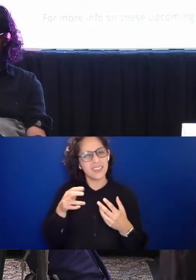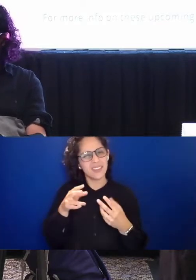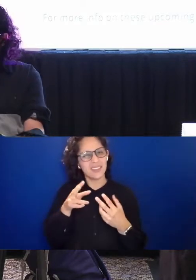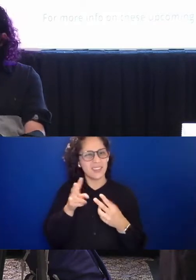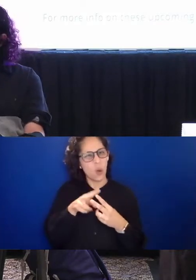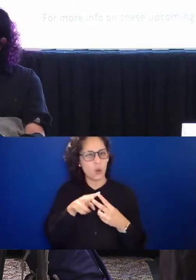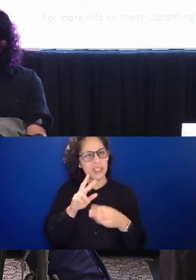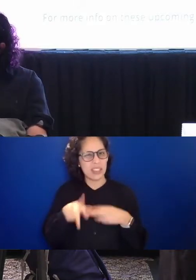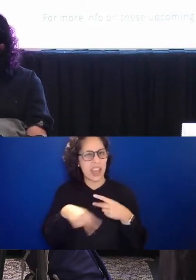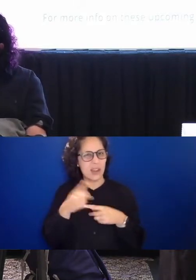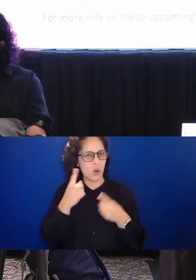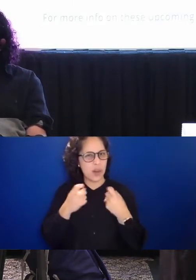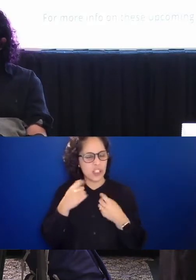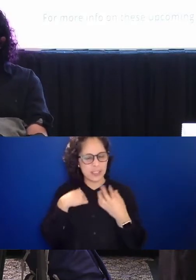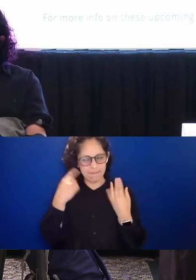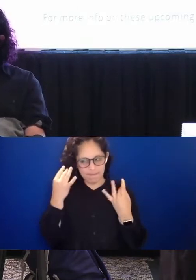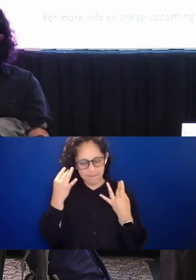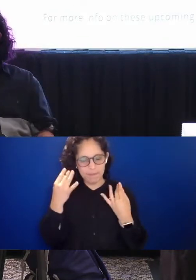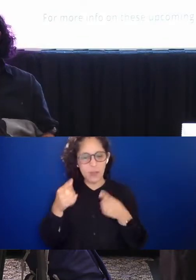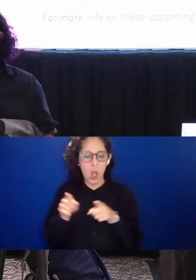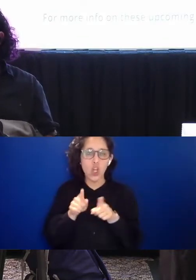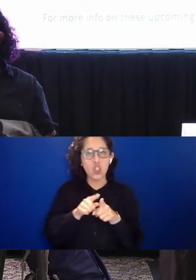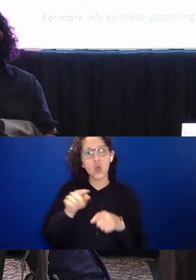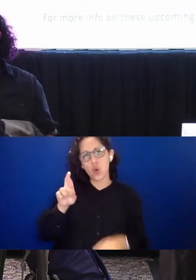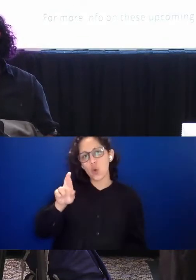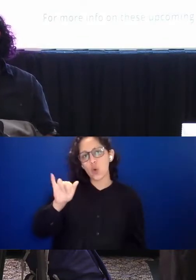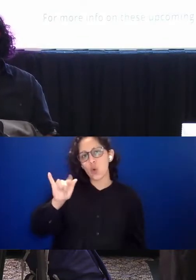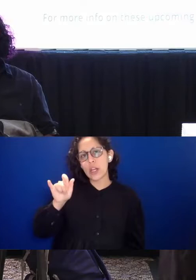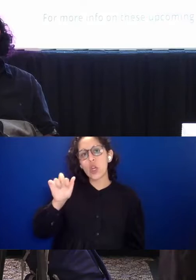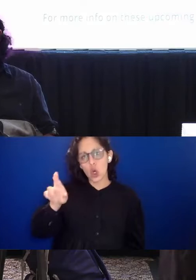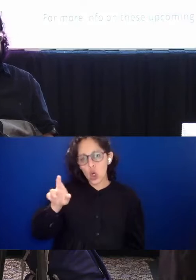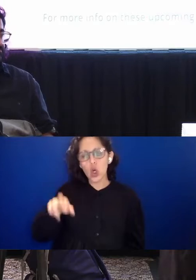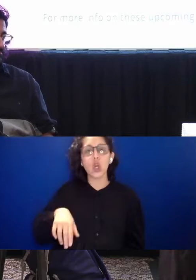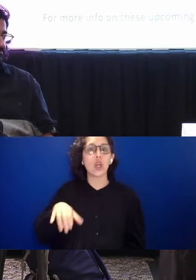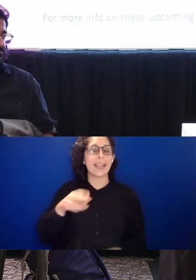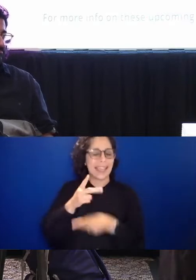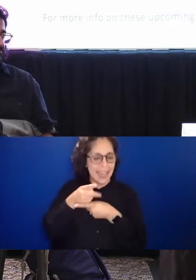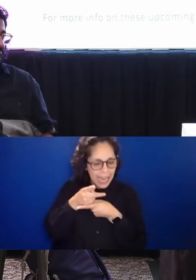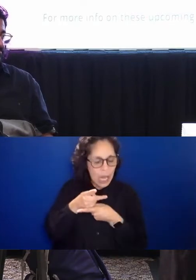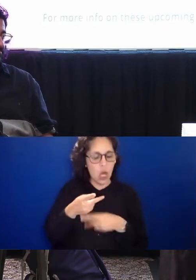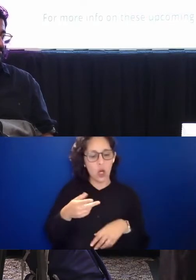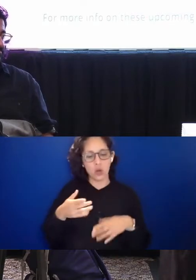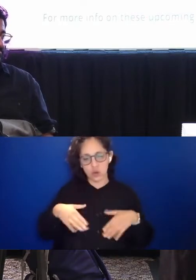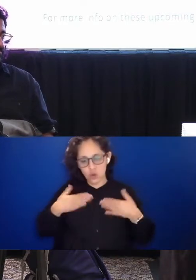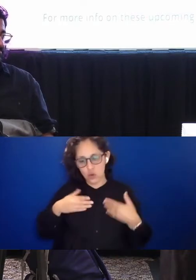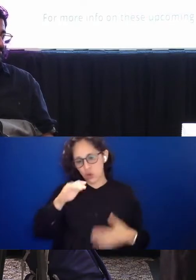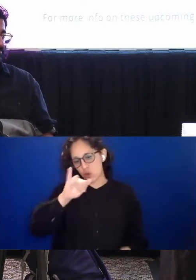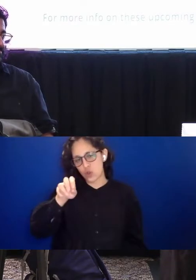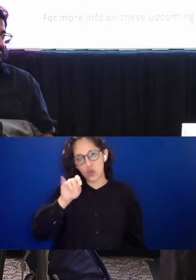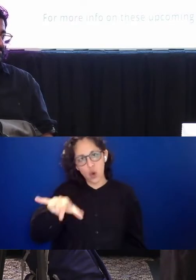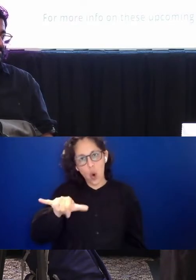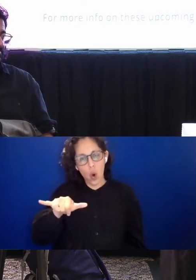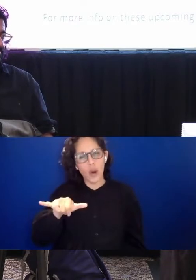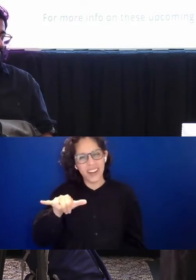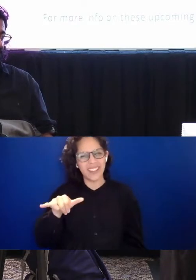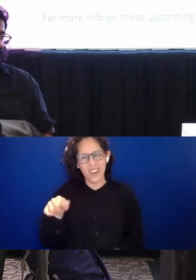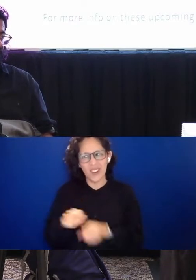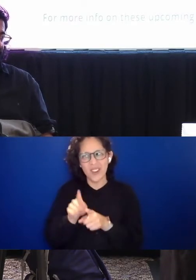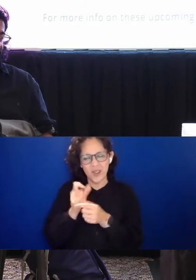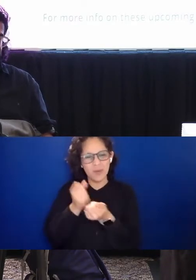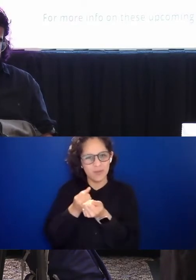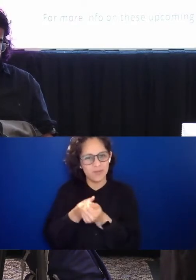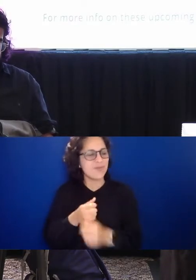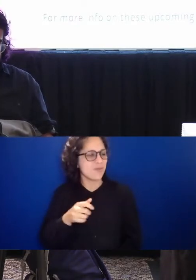Those questions. Also, rigorous care, joy. Yeah. Rigorous care. I wanna hold that